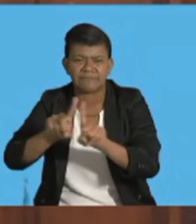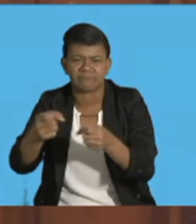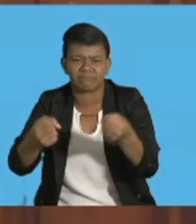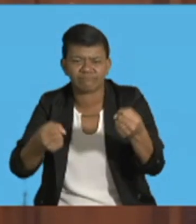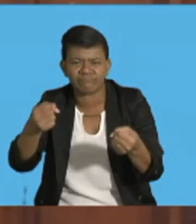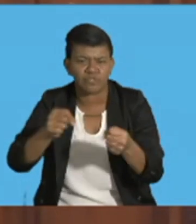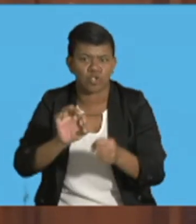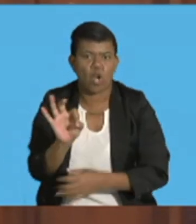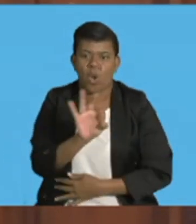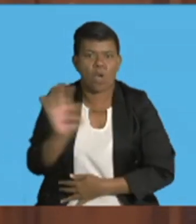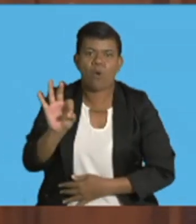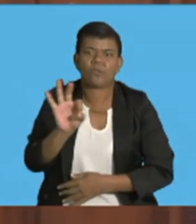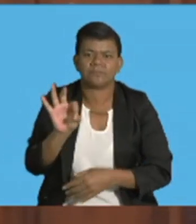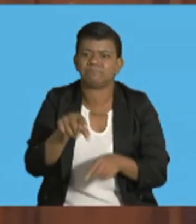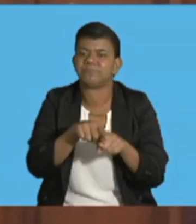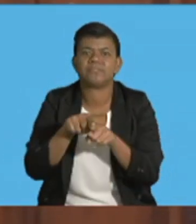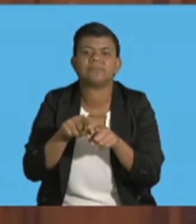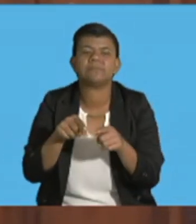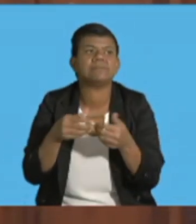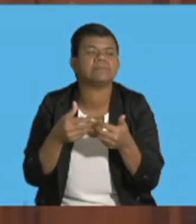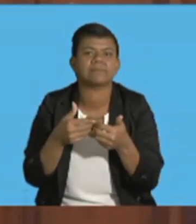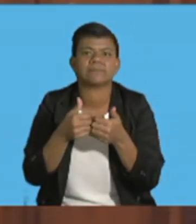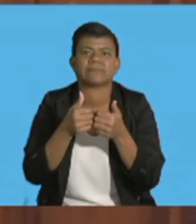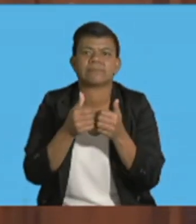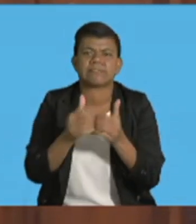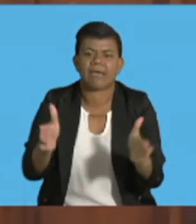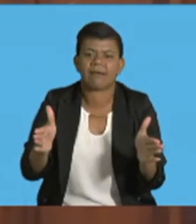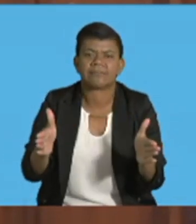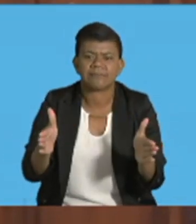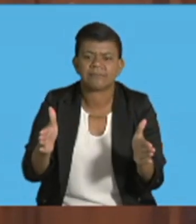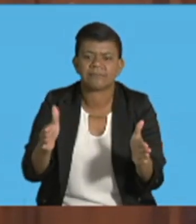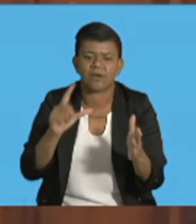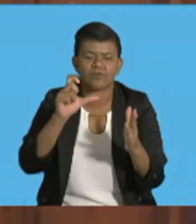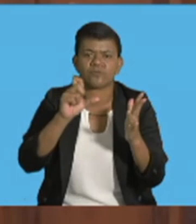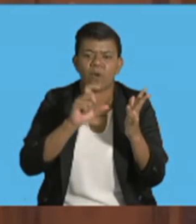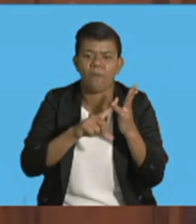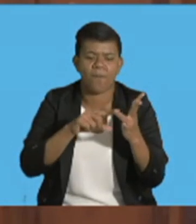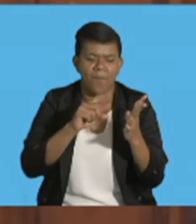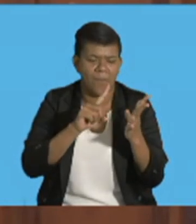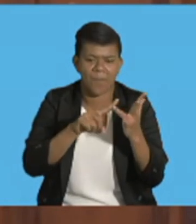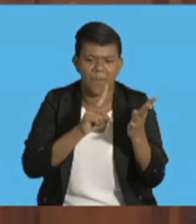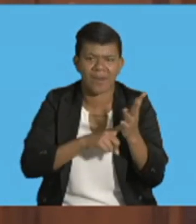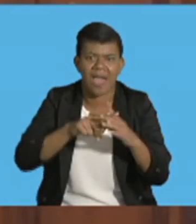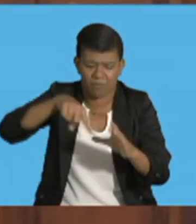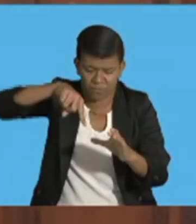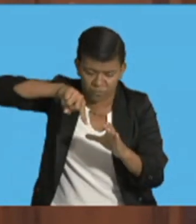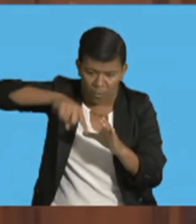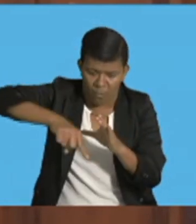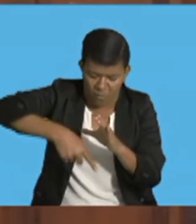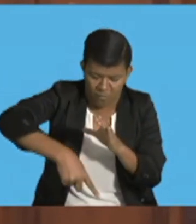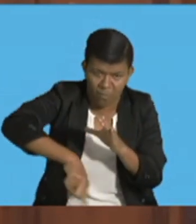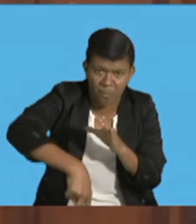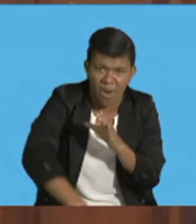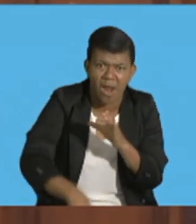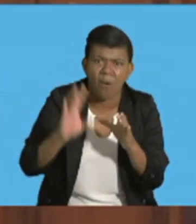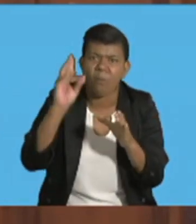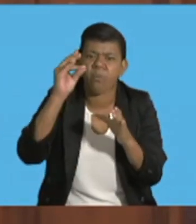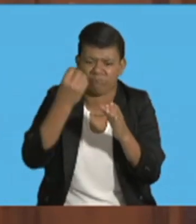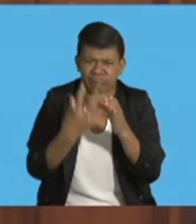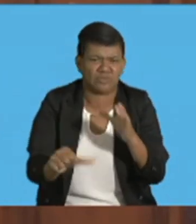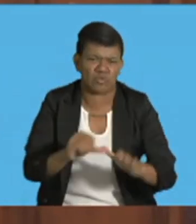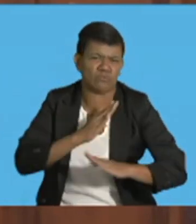support mitigation and adaptation. And it is also important to have a successful replenishment of the Green